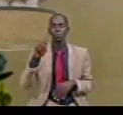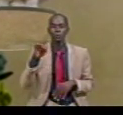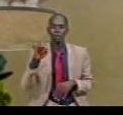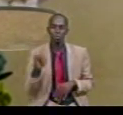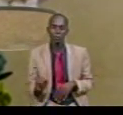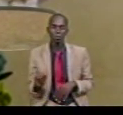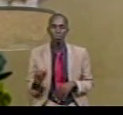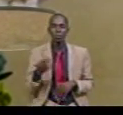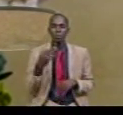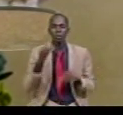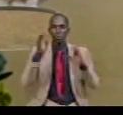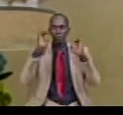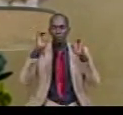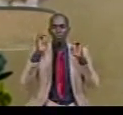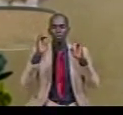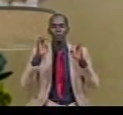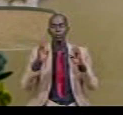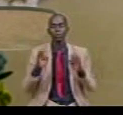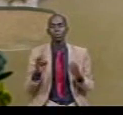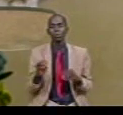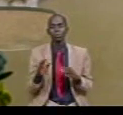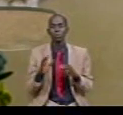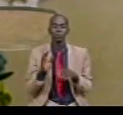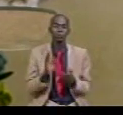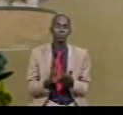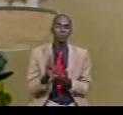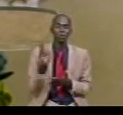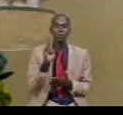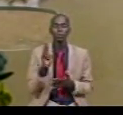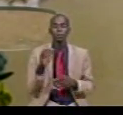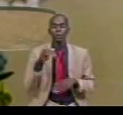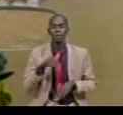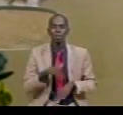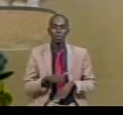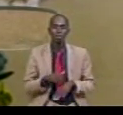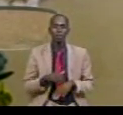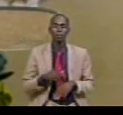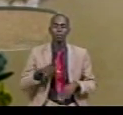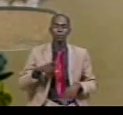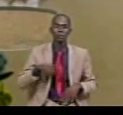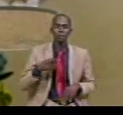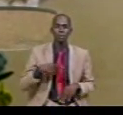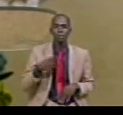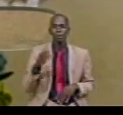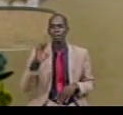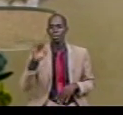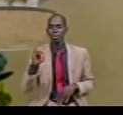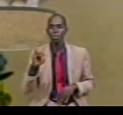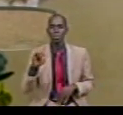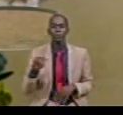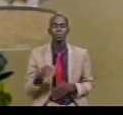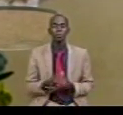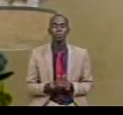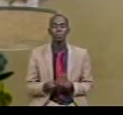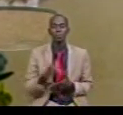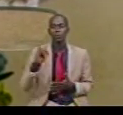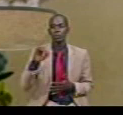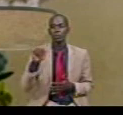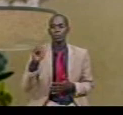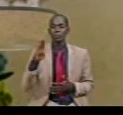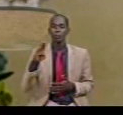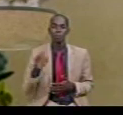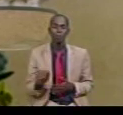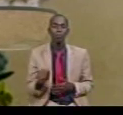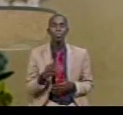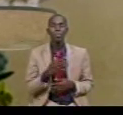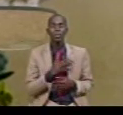Campus, University of Lagos, Akoka, Yaba, and has today